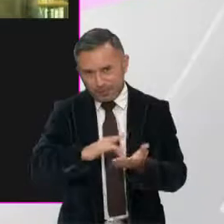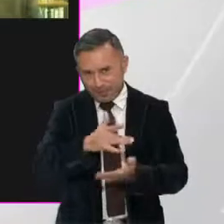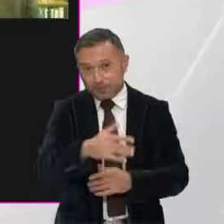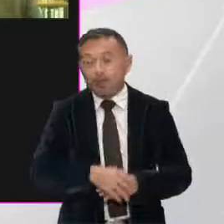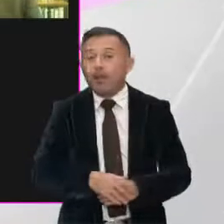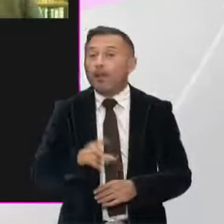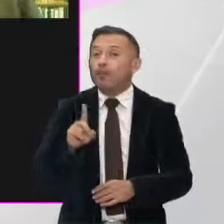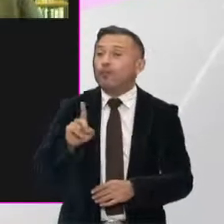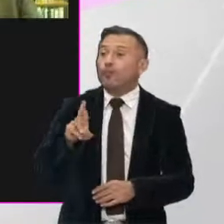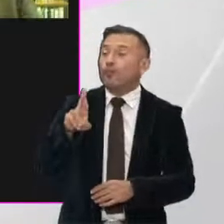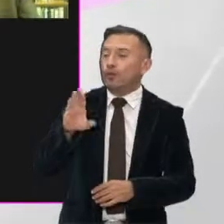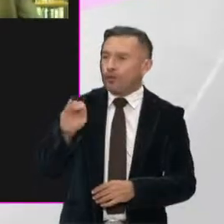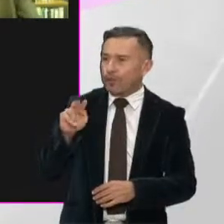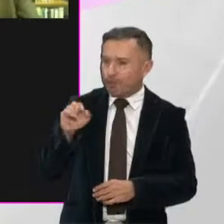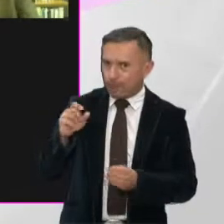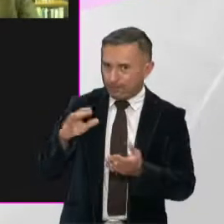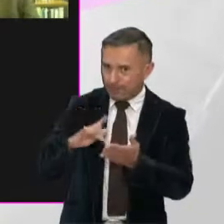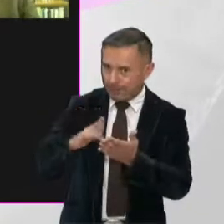for being